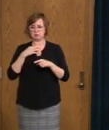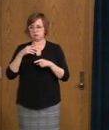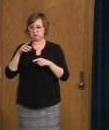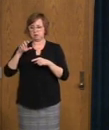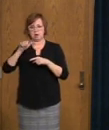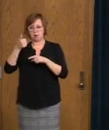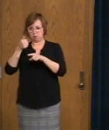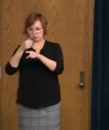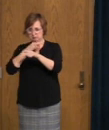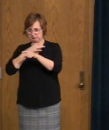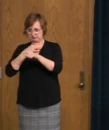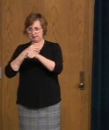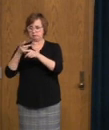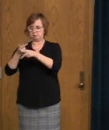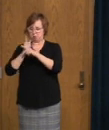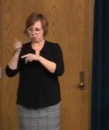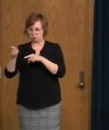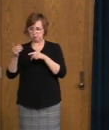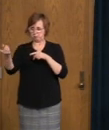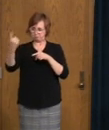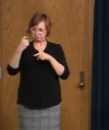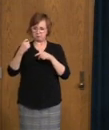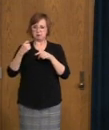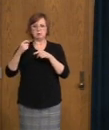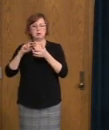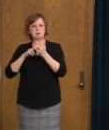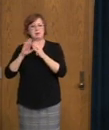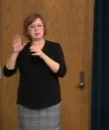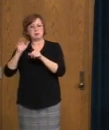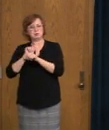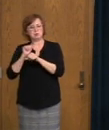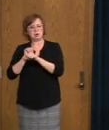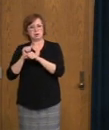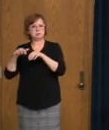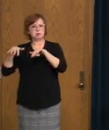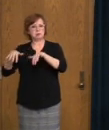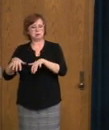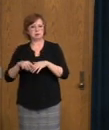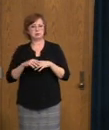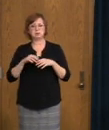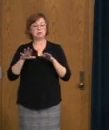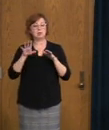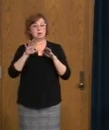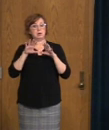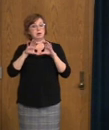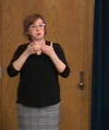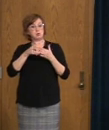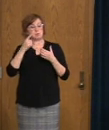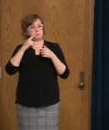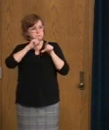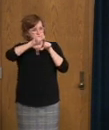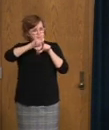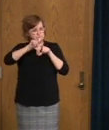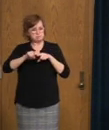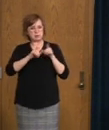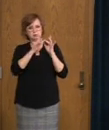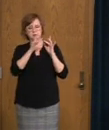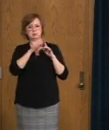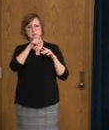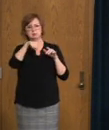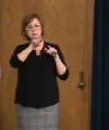of licensed healthcare professionals that are available to support rapid case notification and initial notification of